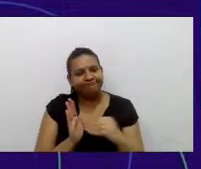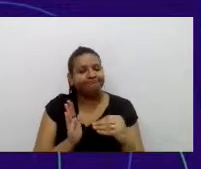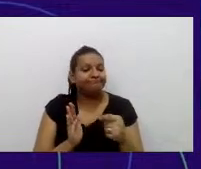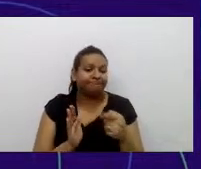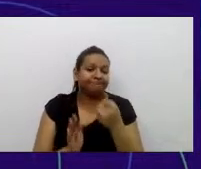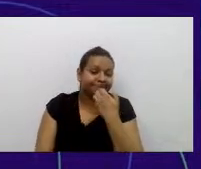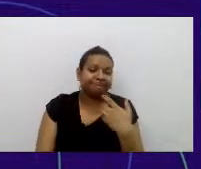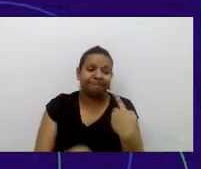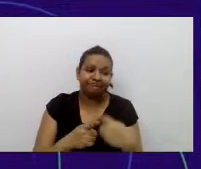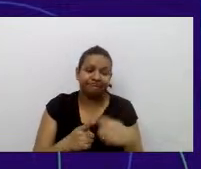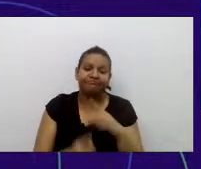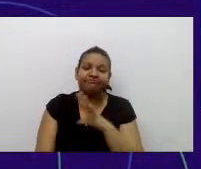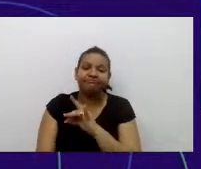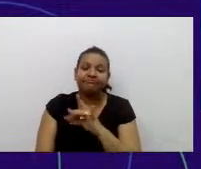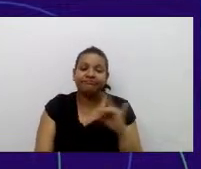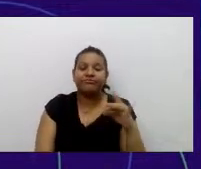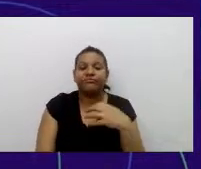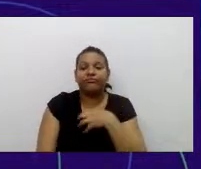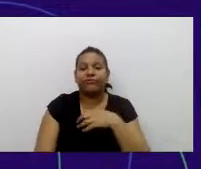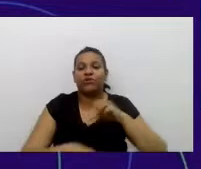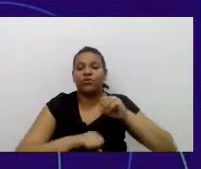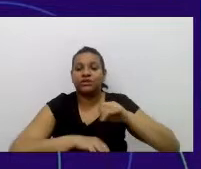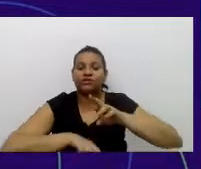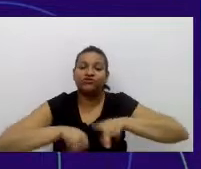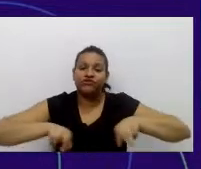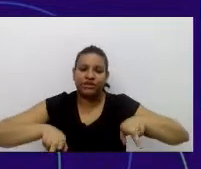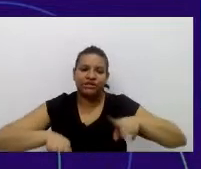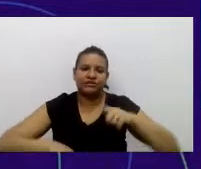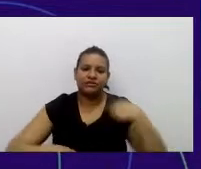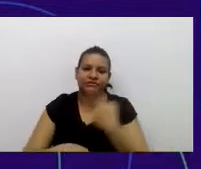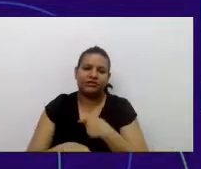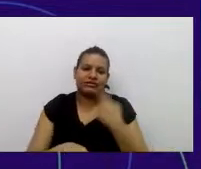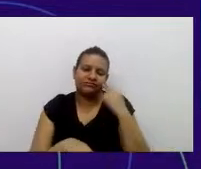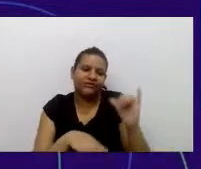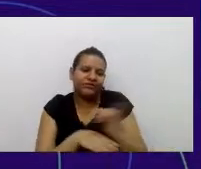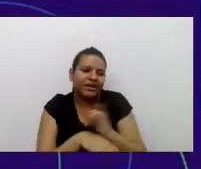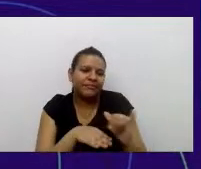our tools in our toolkit essentially are around specific